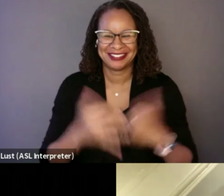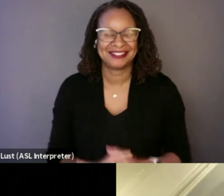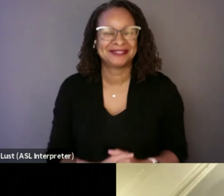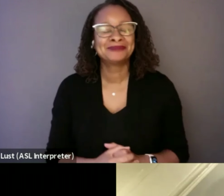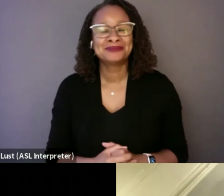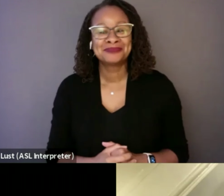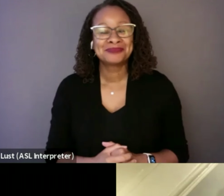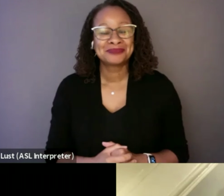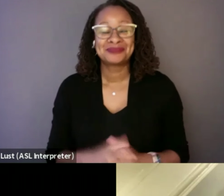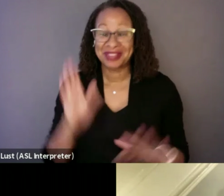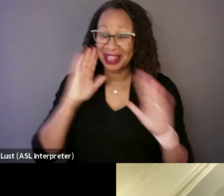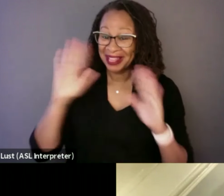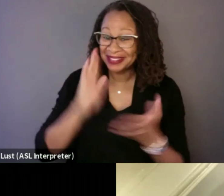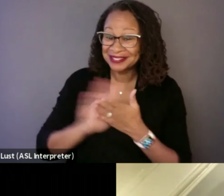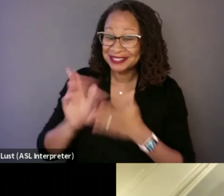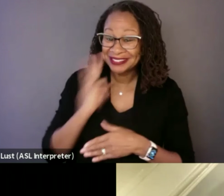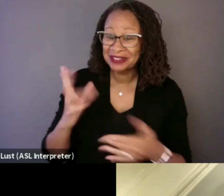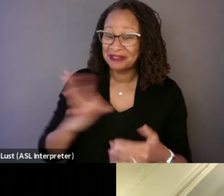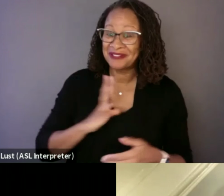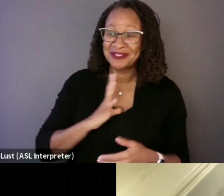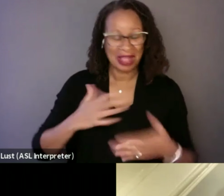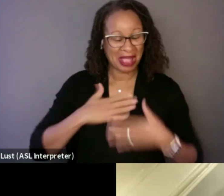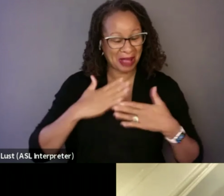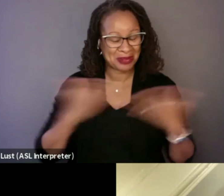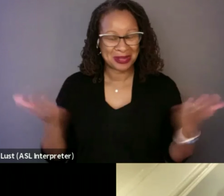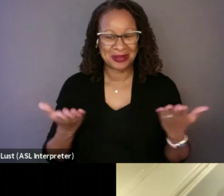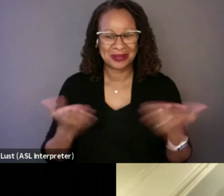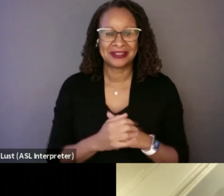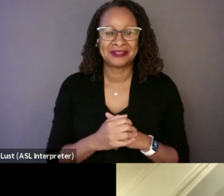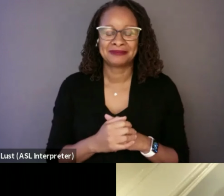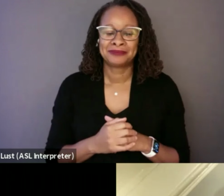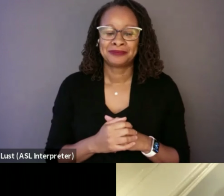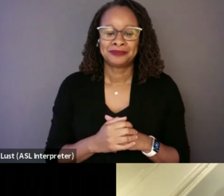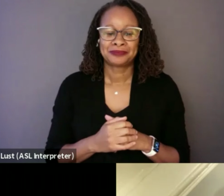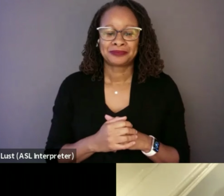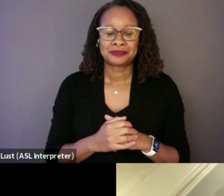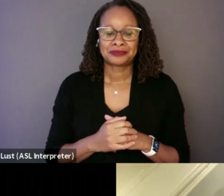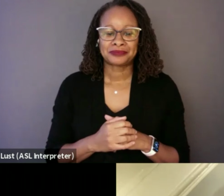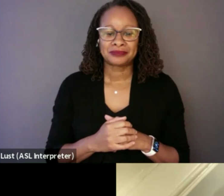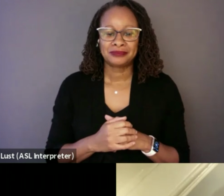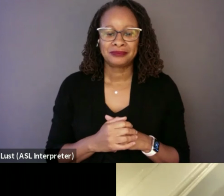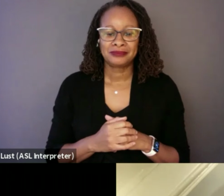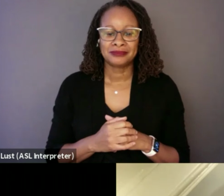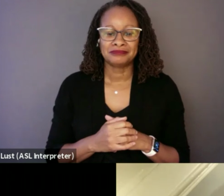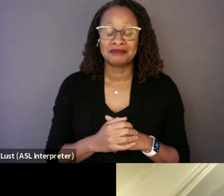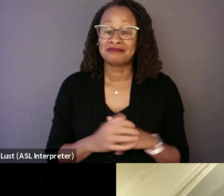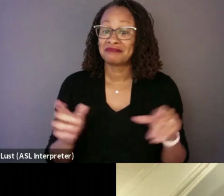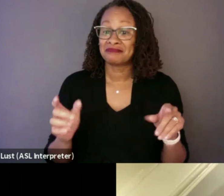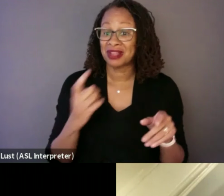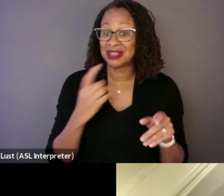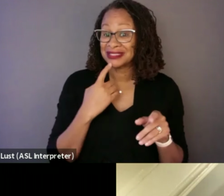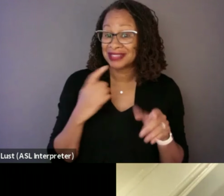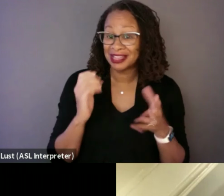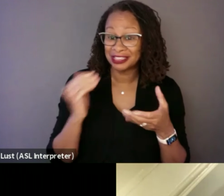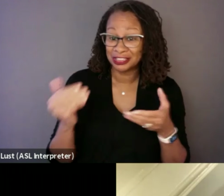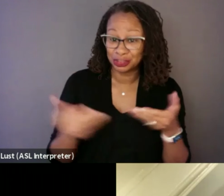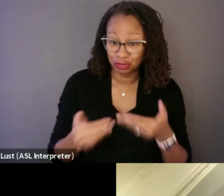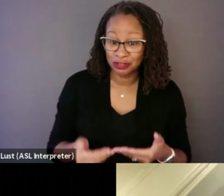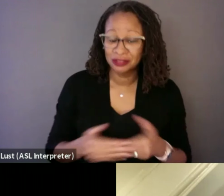nice to see you. I'm fine. Glad to be here. Absolutely. Well, as I said in the intro, I thought the film